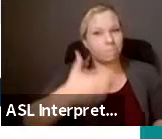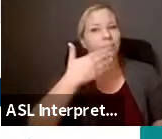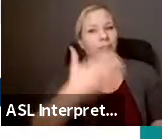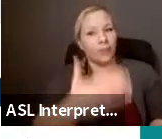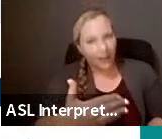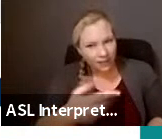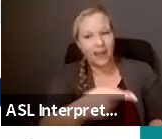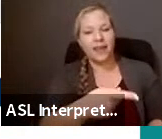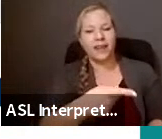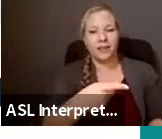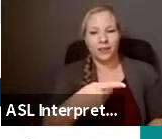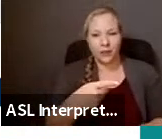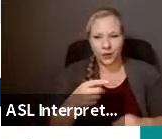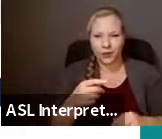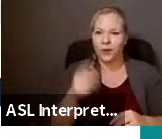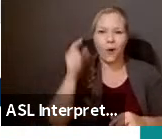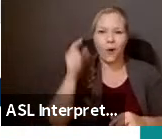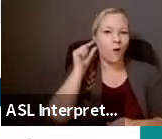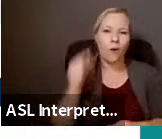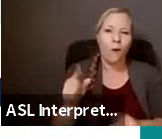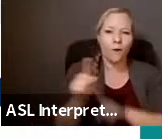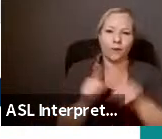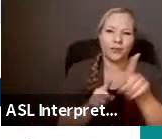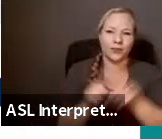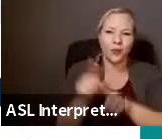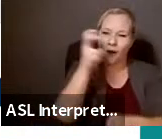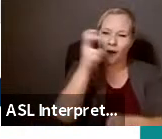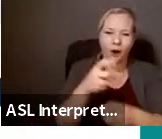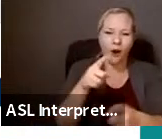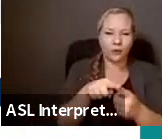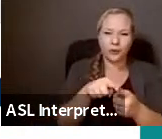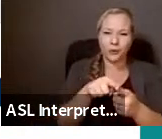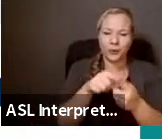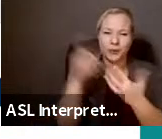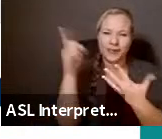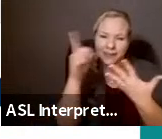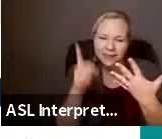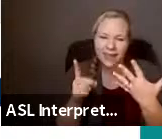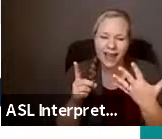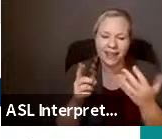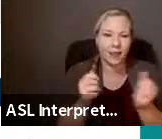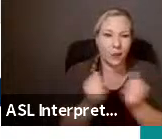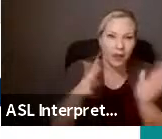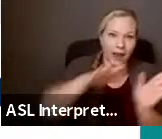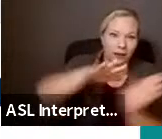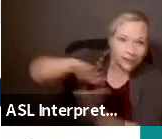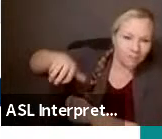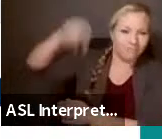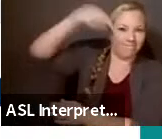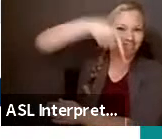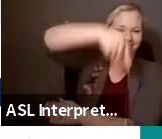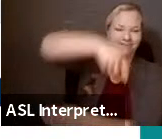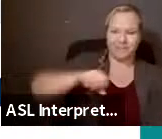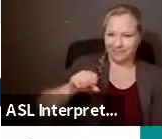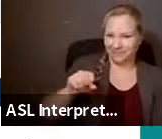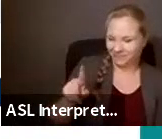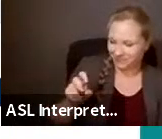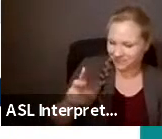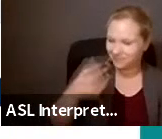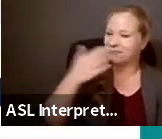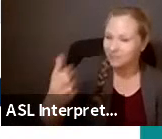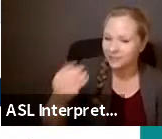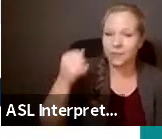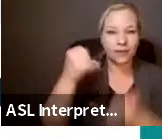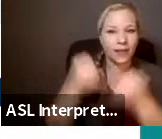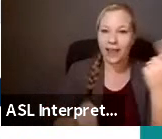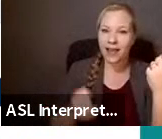not getting into the details. You get a gold star. Good job. Really helpful comments. All right, Guthrie, I think this will be our last question or